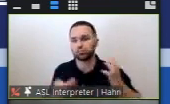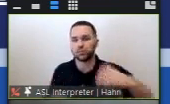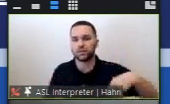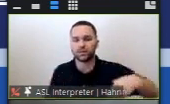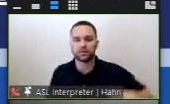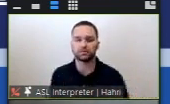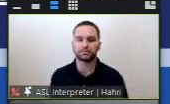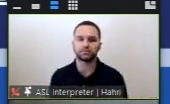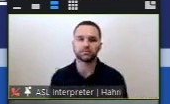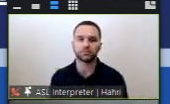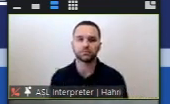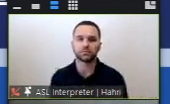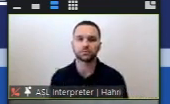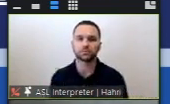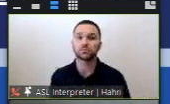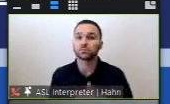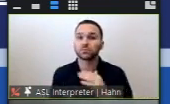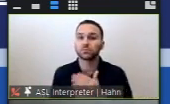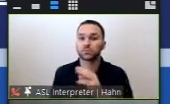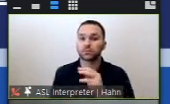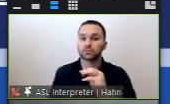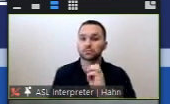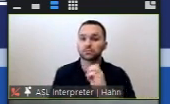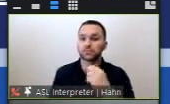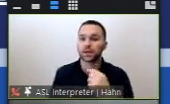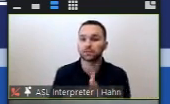All right, Meg.